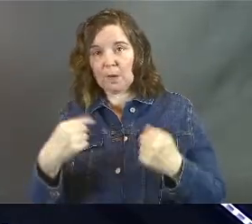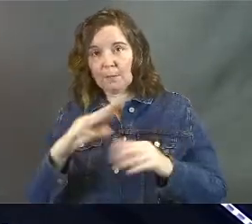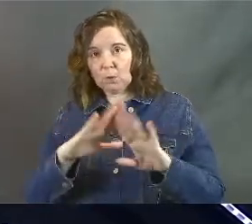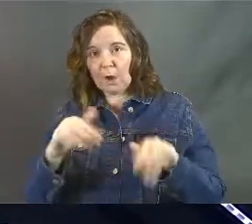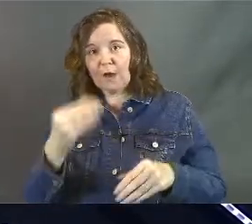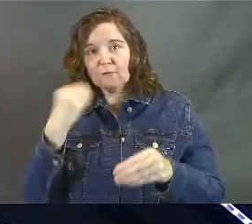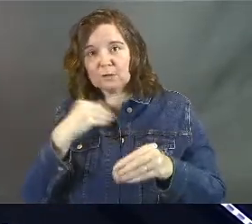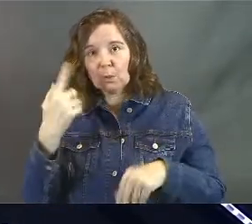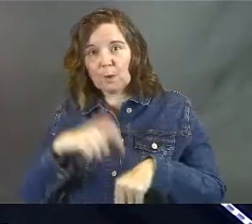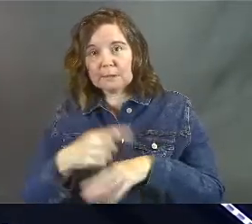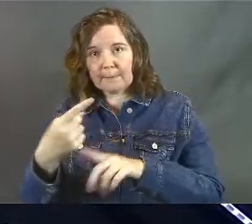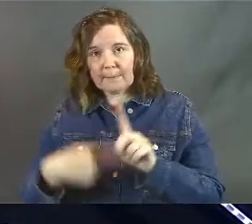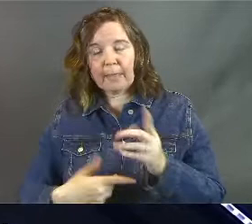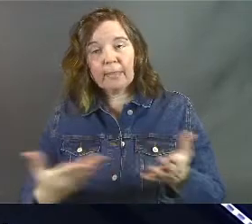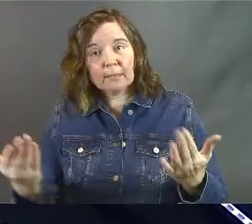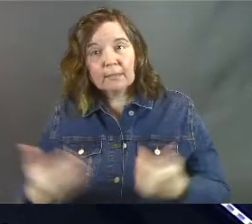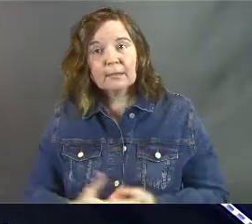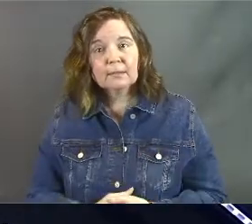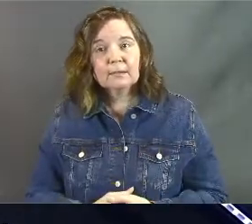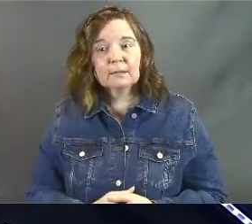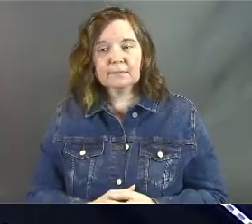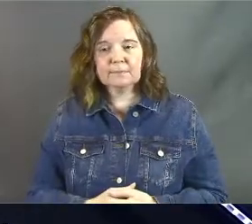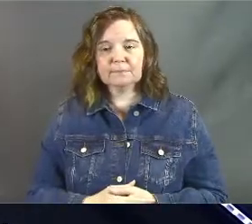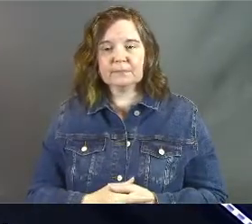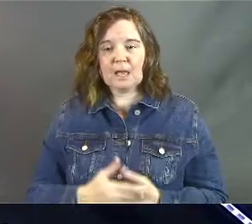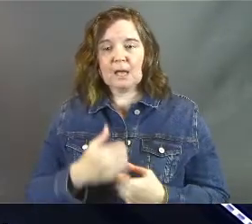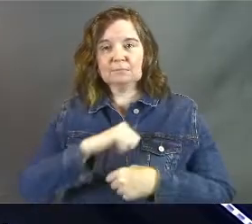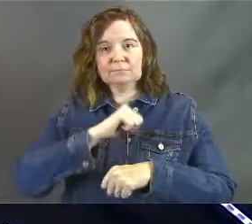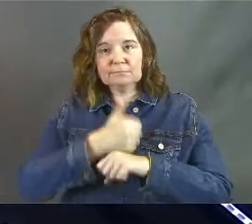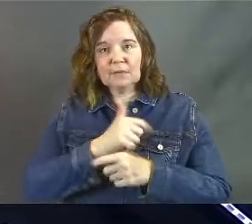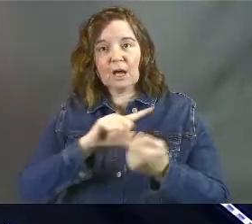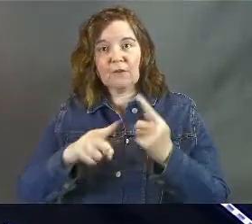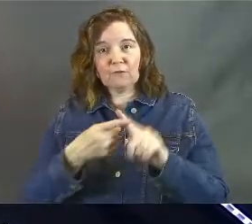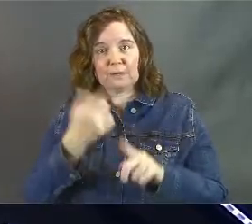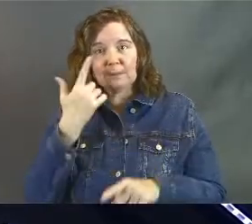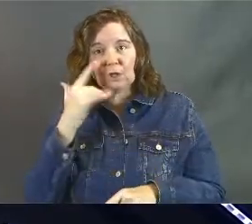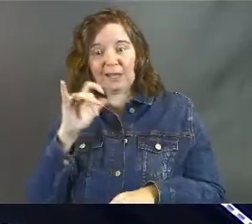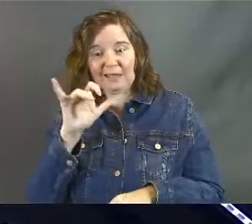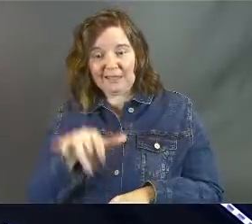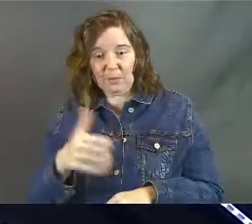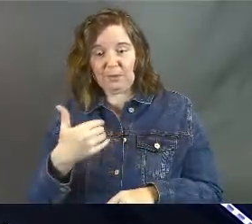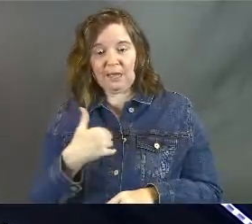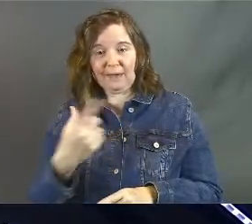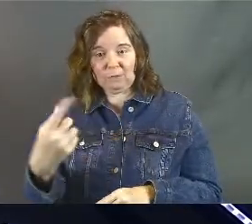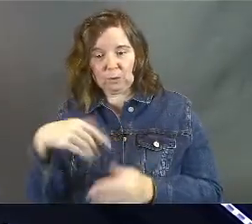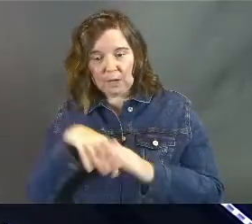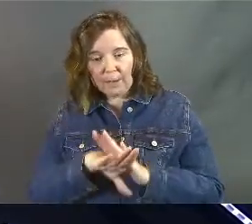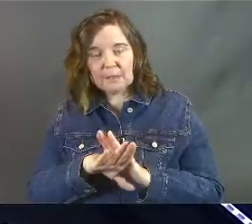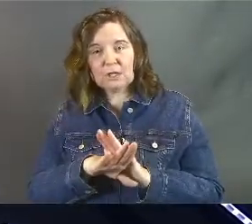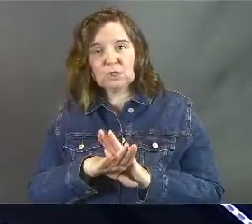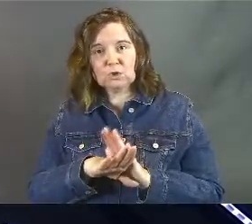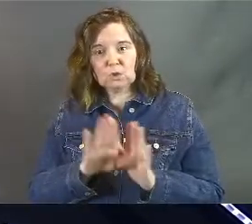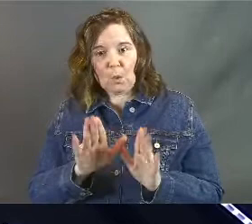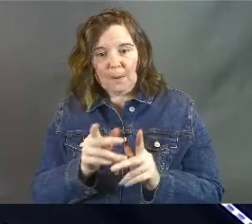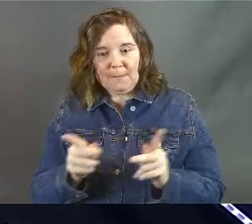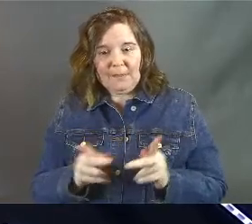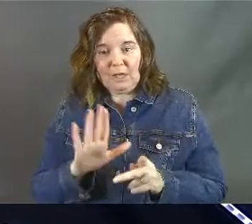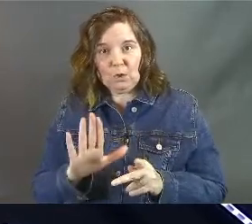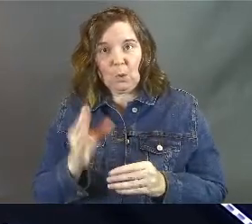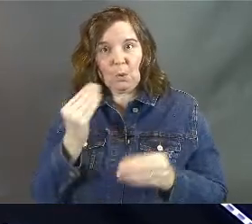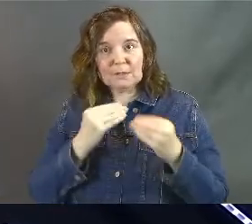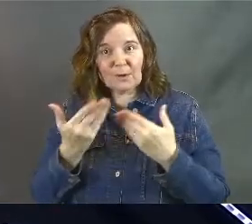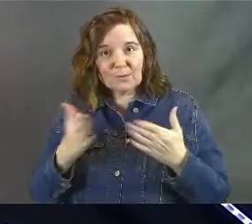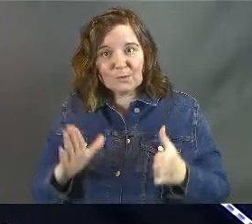dinner once a month and to build a friendship that looked like that, where they'd have to come into your sacred place, your dining